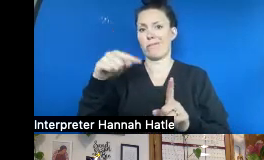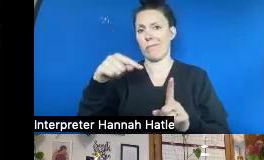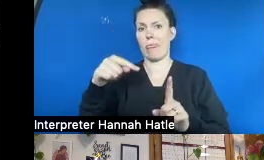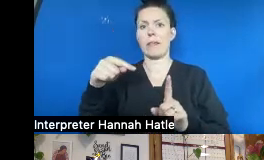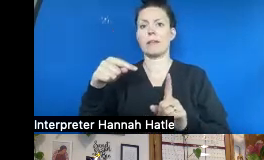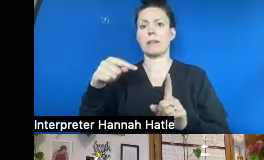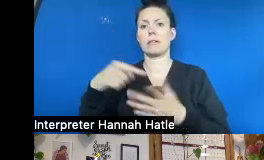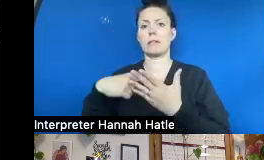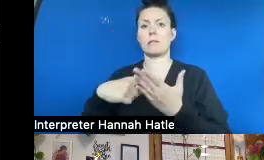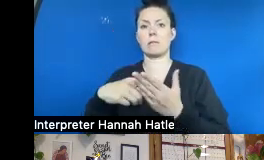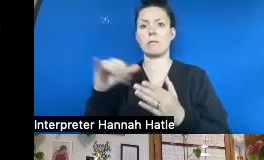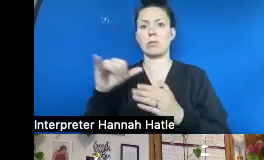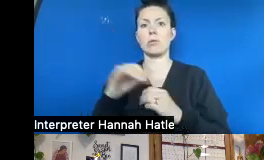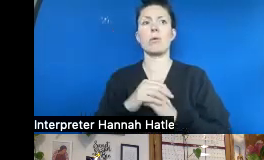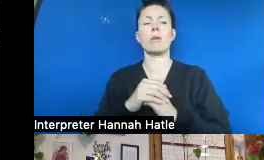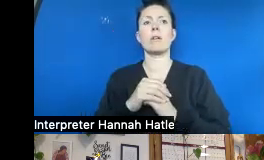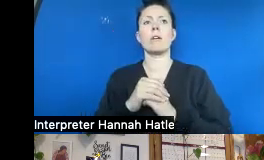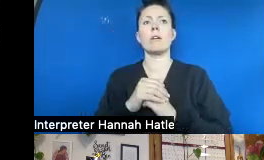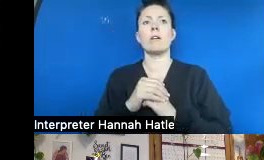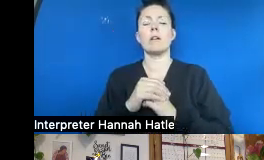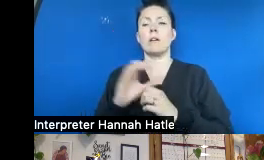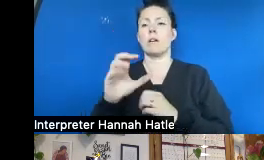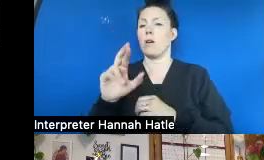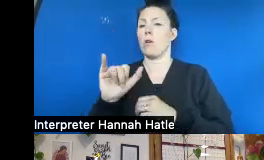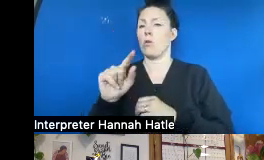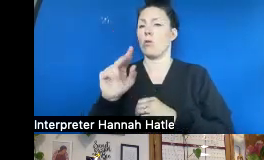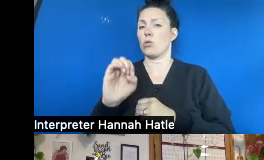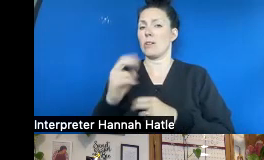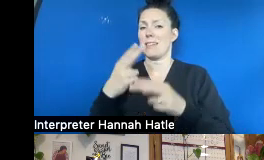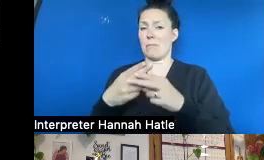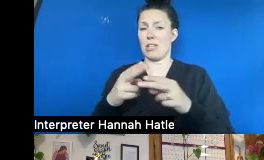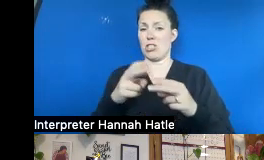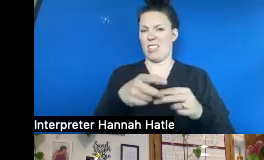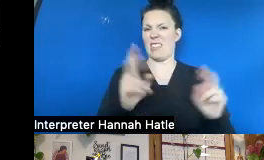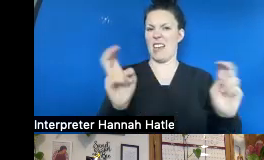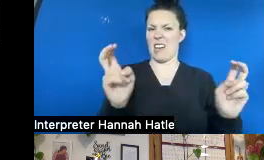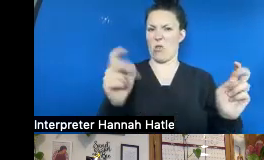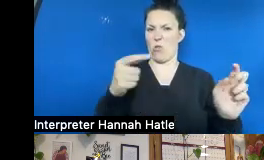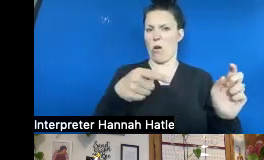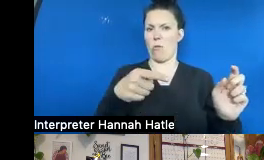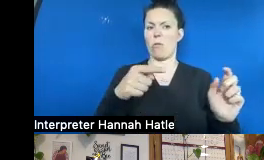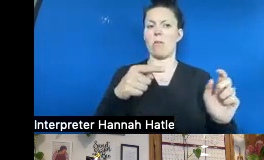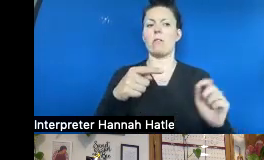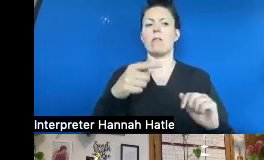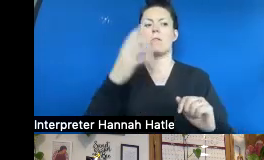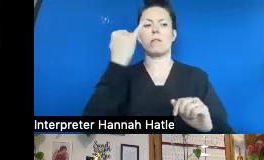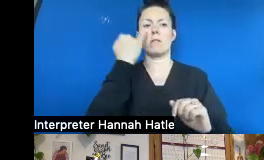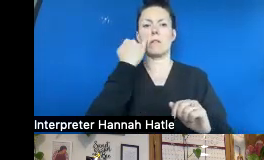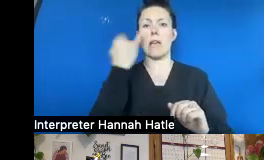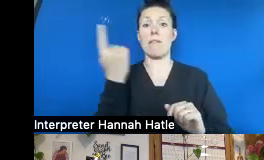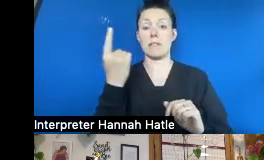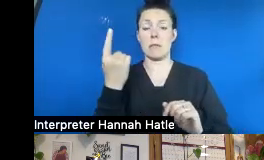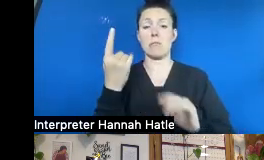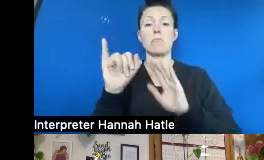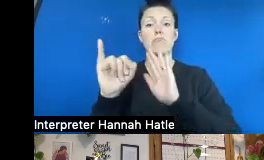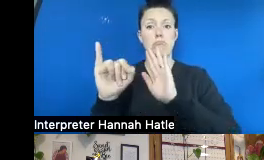conversation too is, you know, just like kind of Christine shared that quote at the beginning, you know, if someone does identify